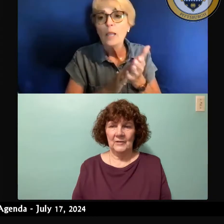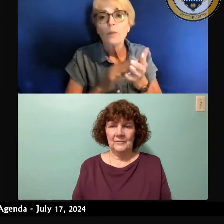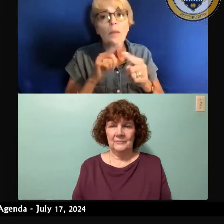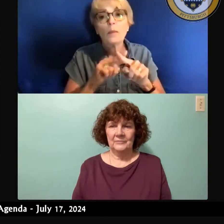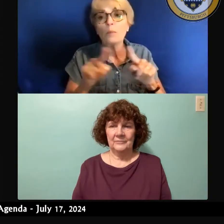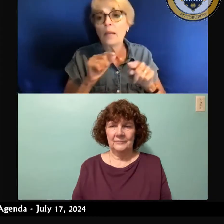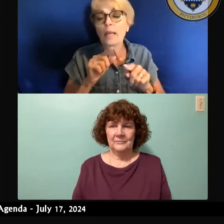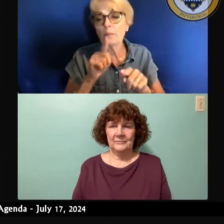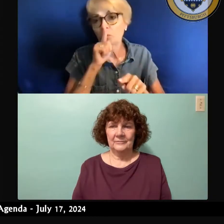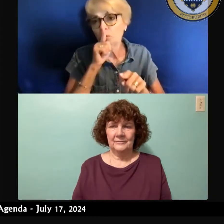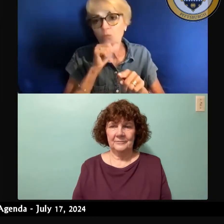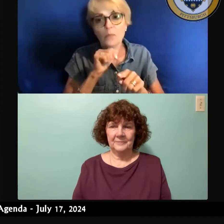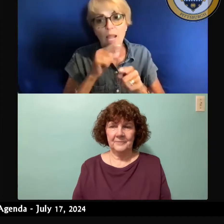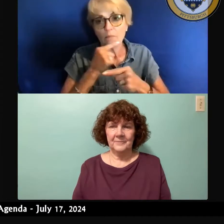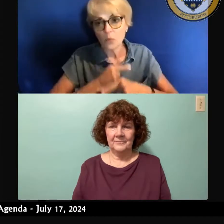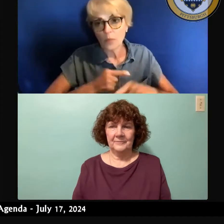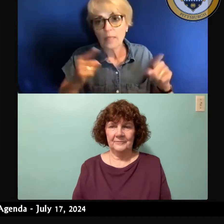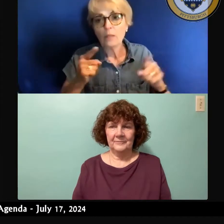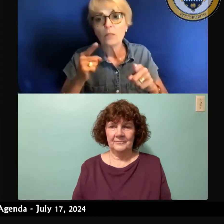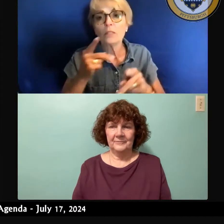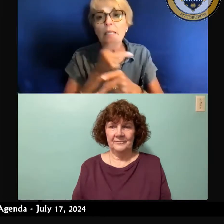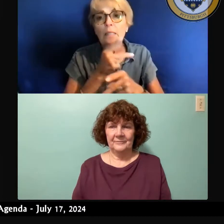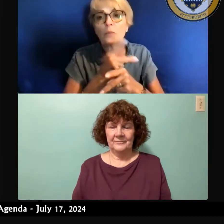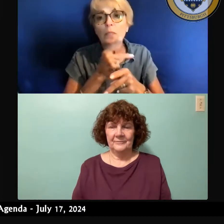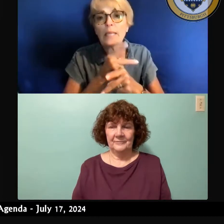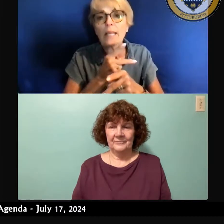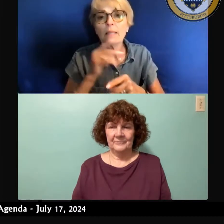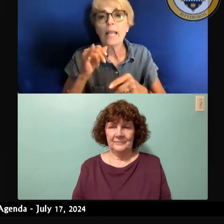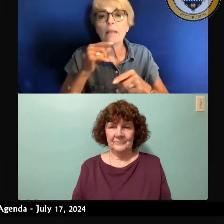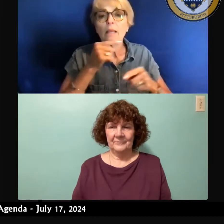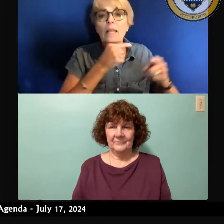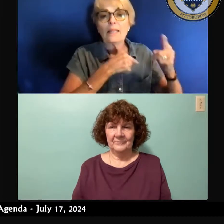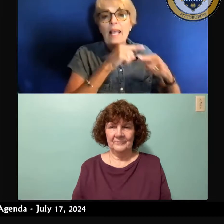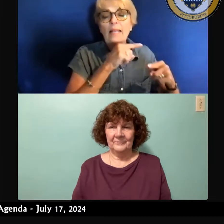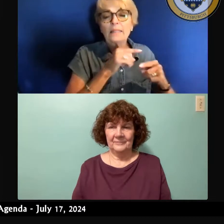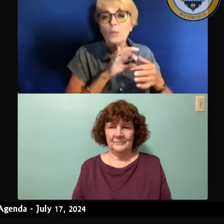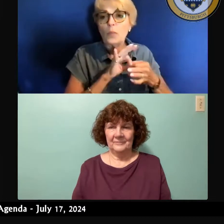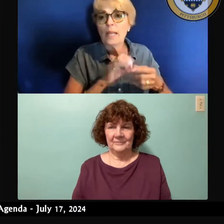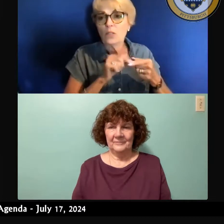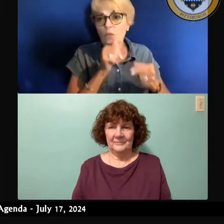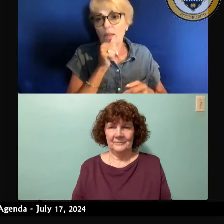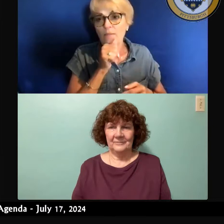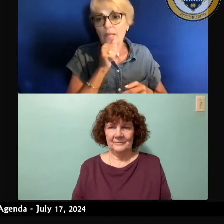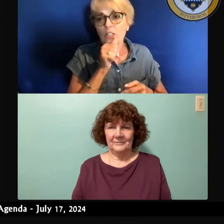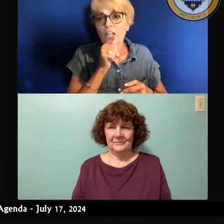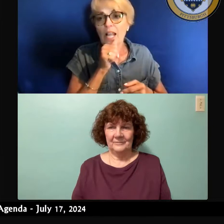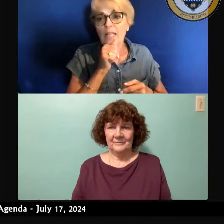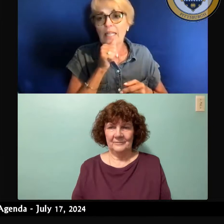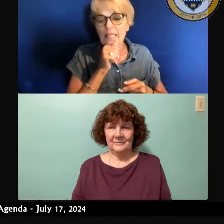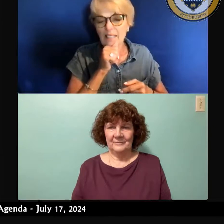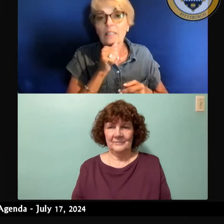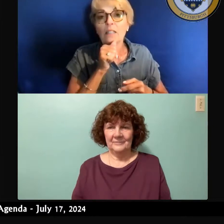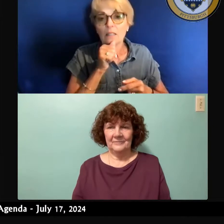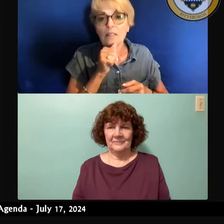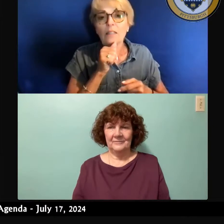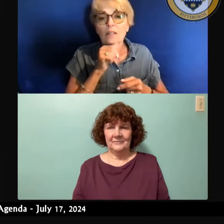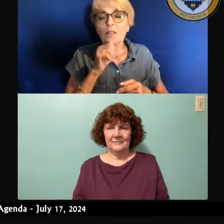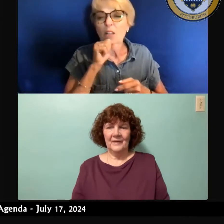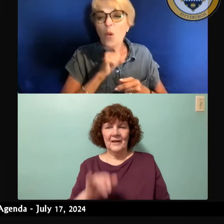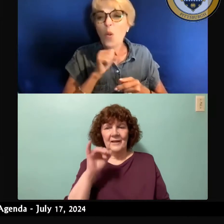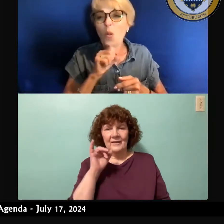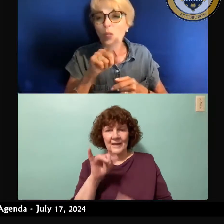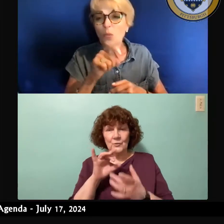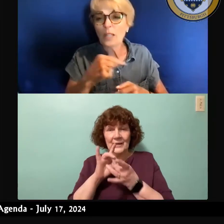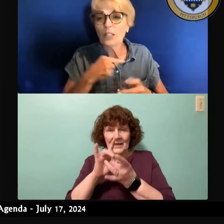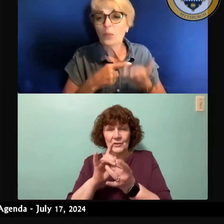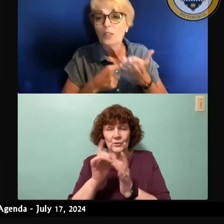public disclosure. So we do retain those records. This gets back to the confidentiality legal question addressed earlier.